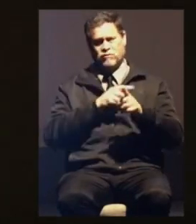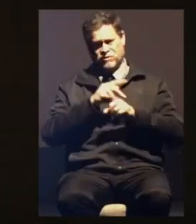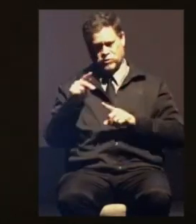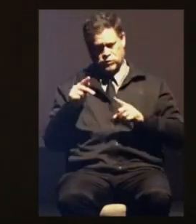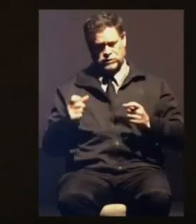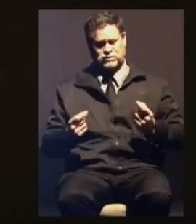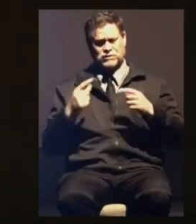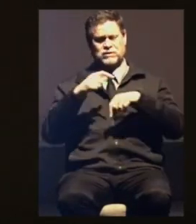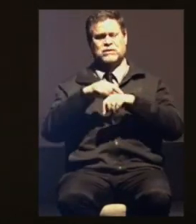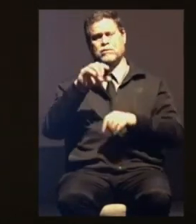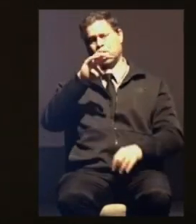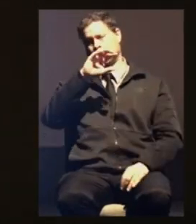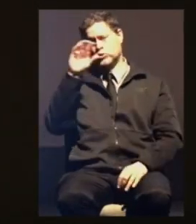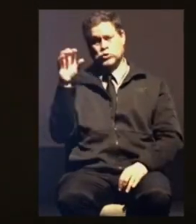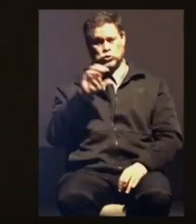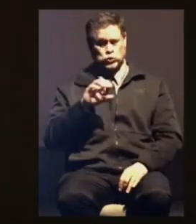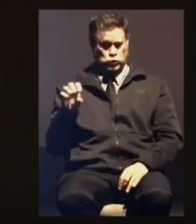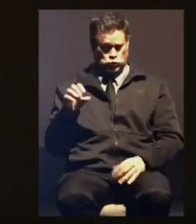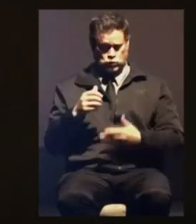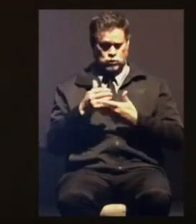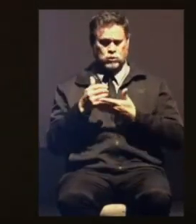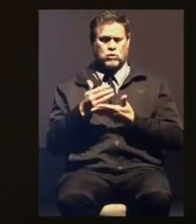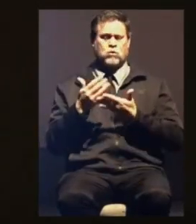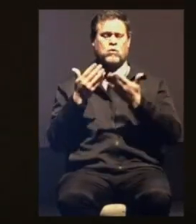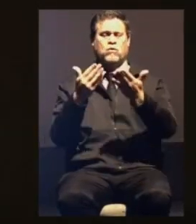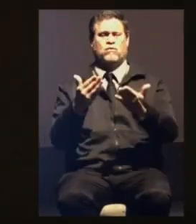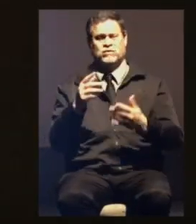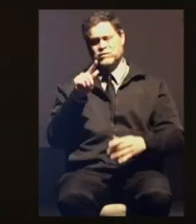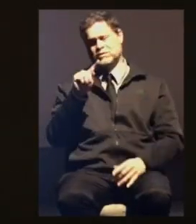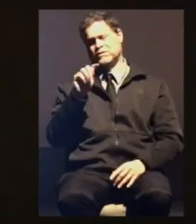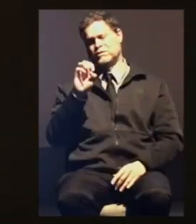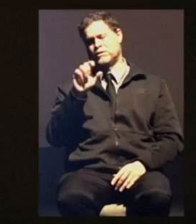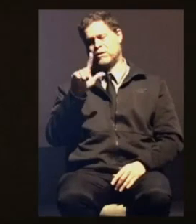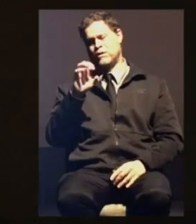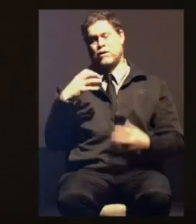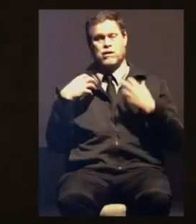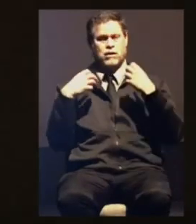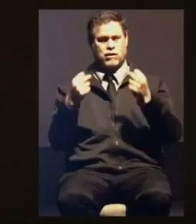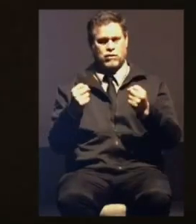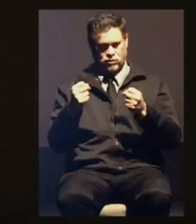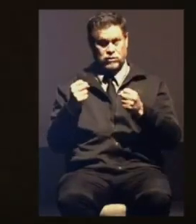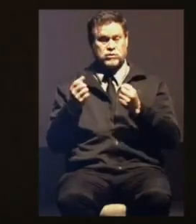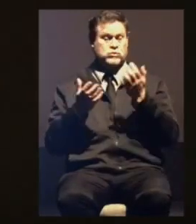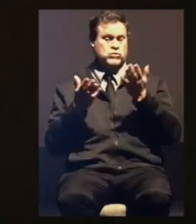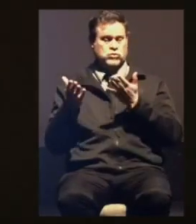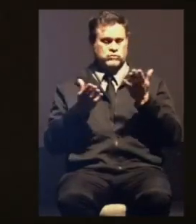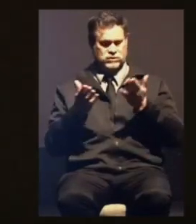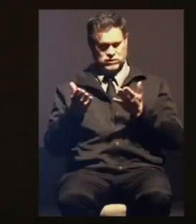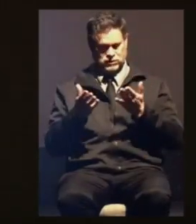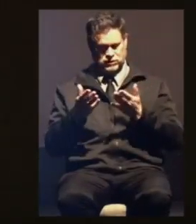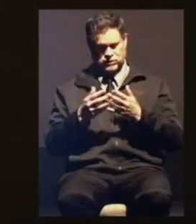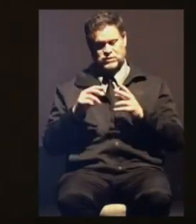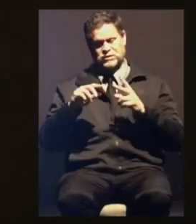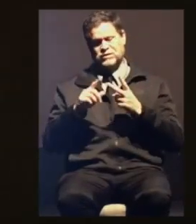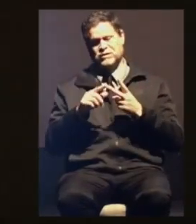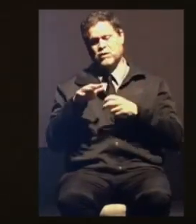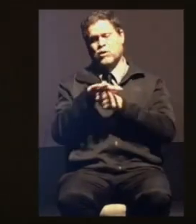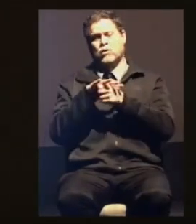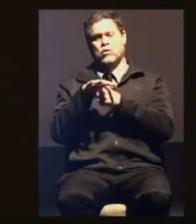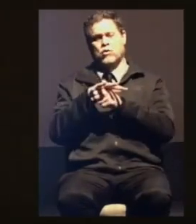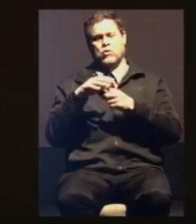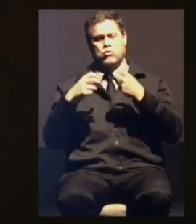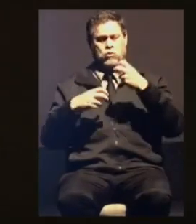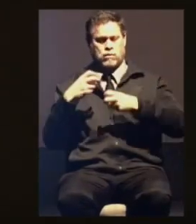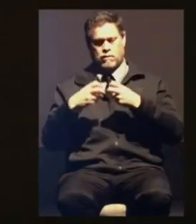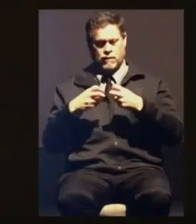spent some time on Zoom offering health, telehealth or telepractice services. The second local problem I just wanted to bring up